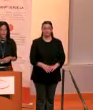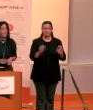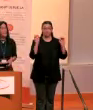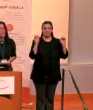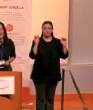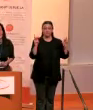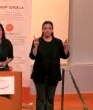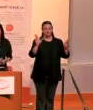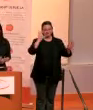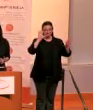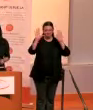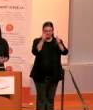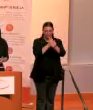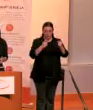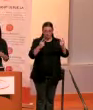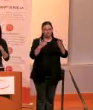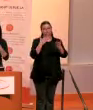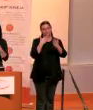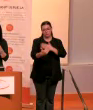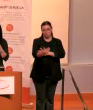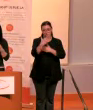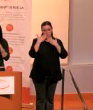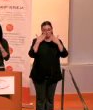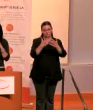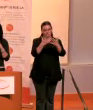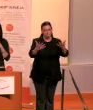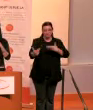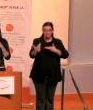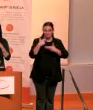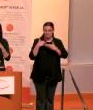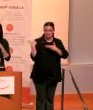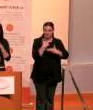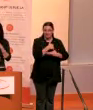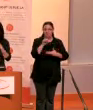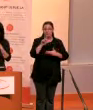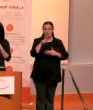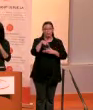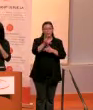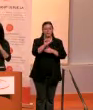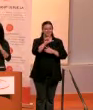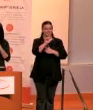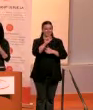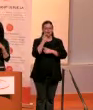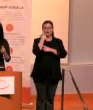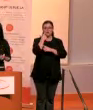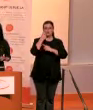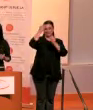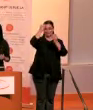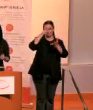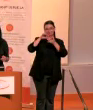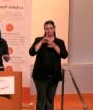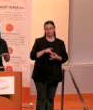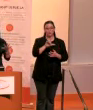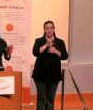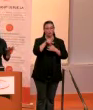Okay. Hi, everyone. Good morning. Thank you so much for joining us for Lupus LA's latest on lupus patient